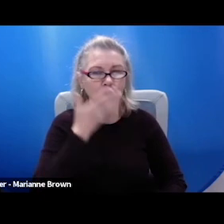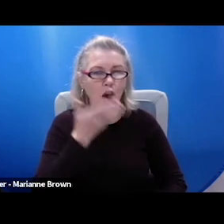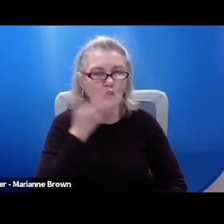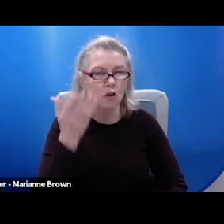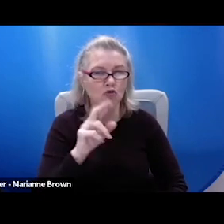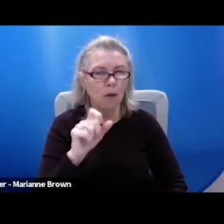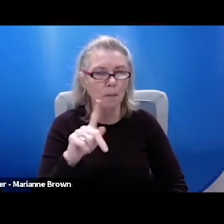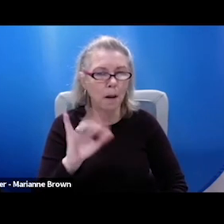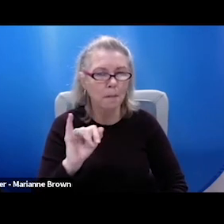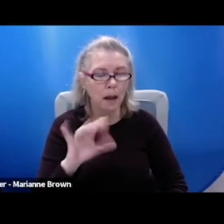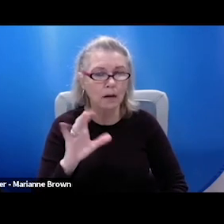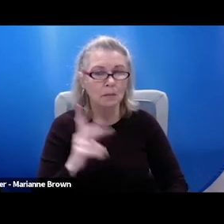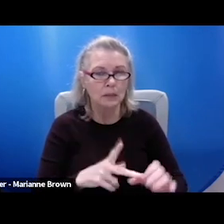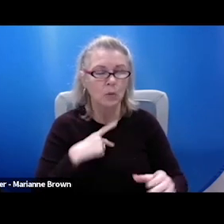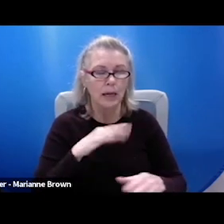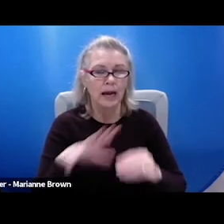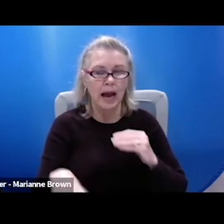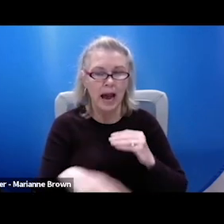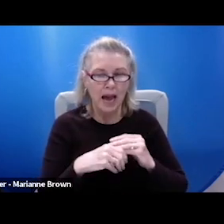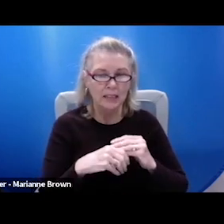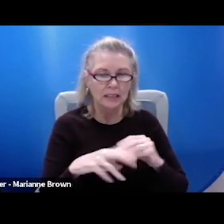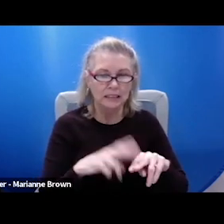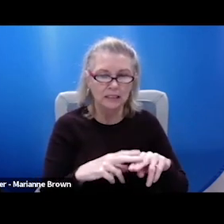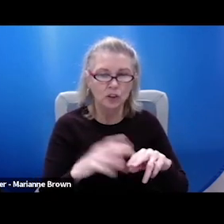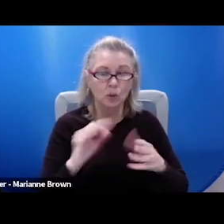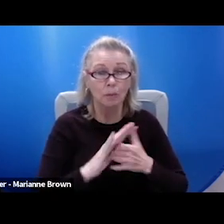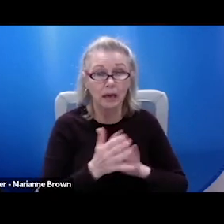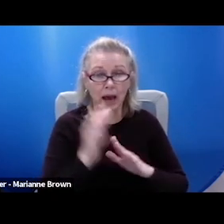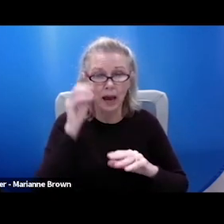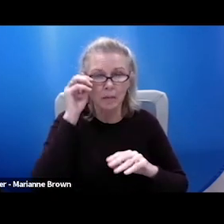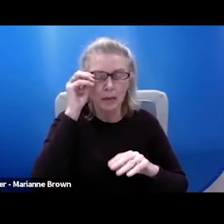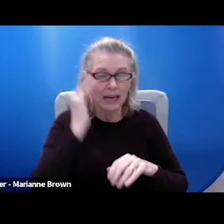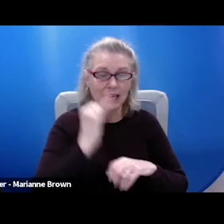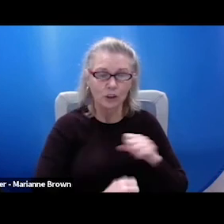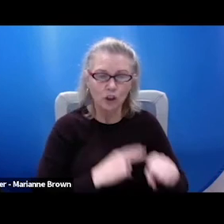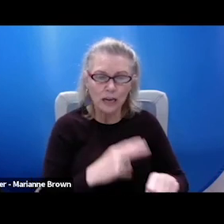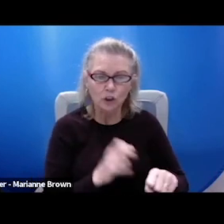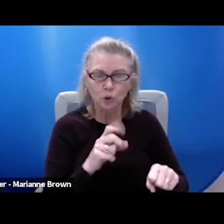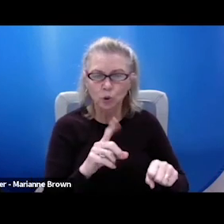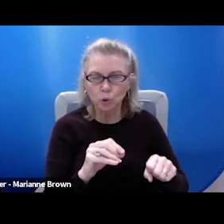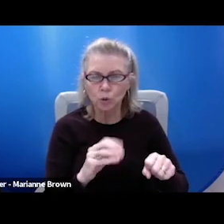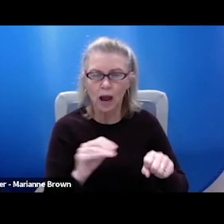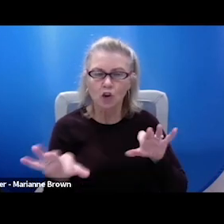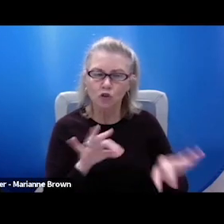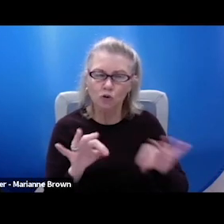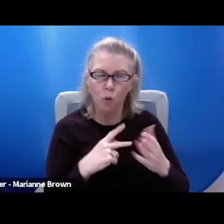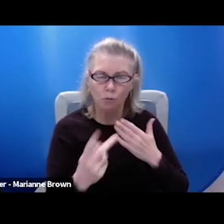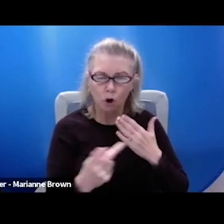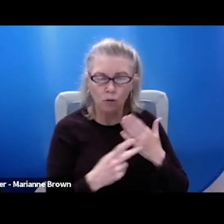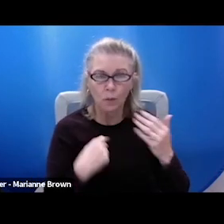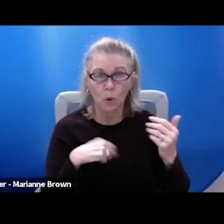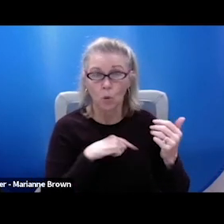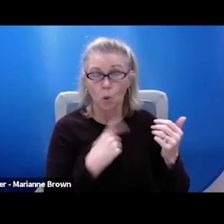and participated, and we added C to the name. So it became International Studio and Curatorial Program. And we are one of the